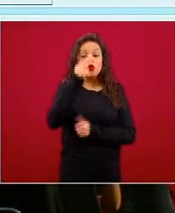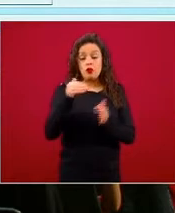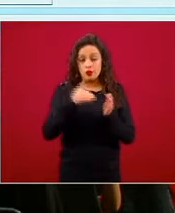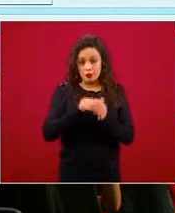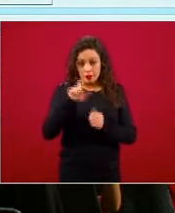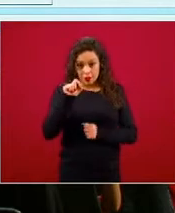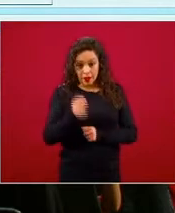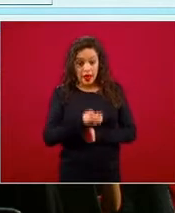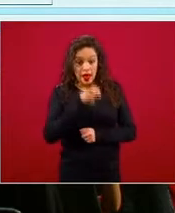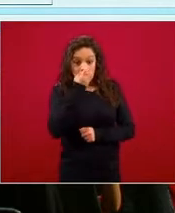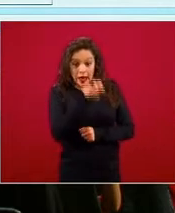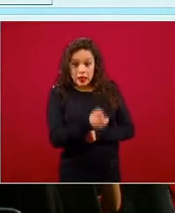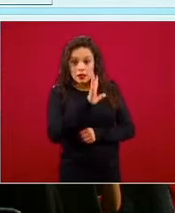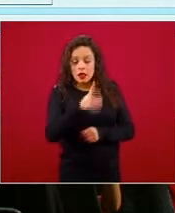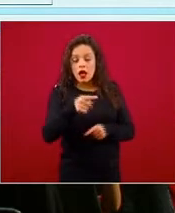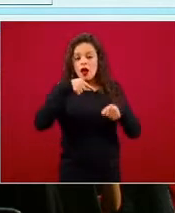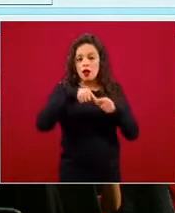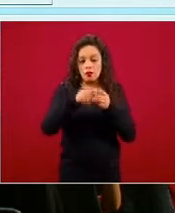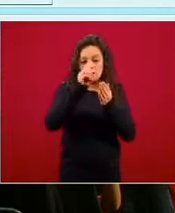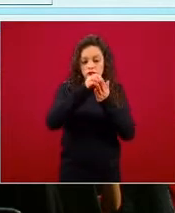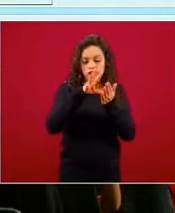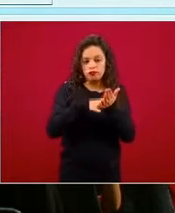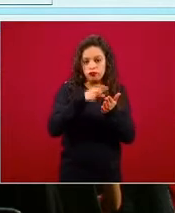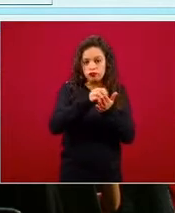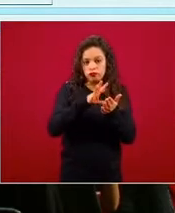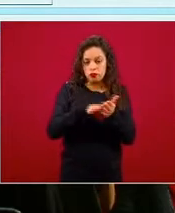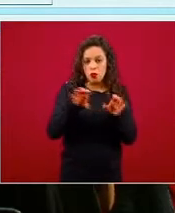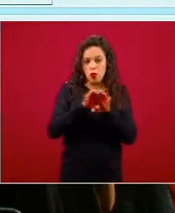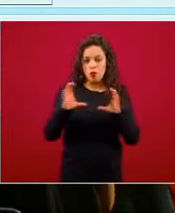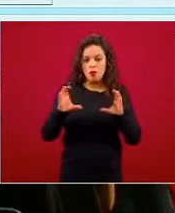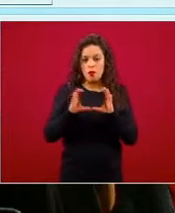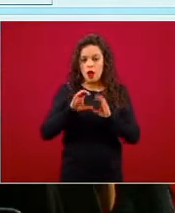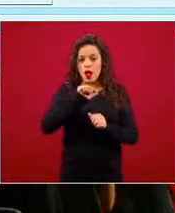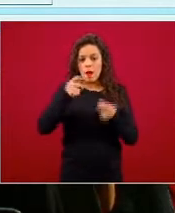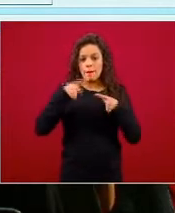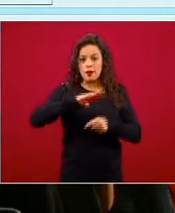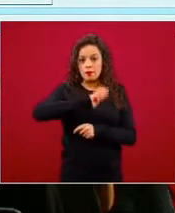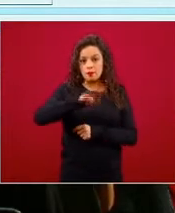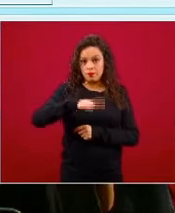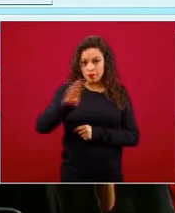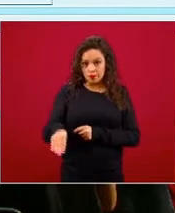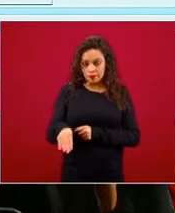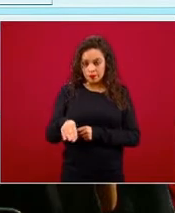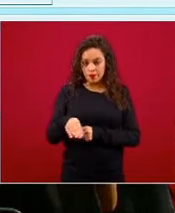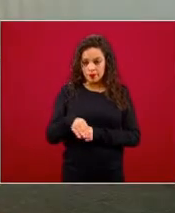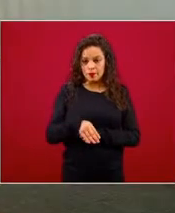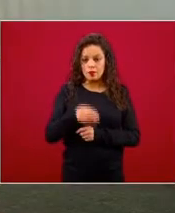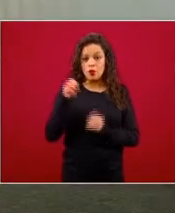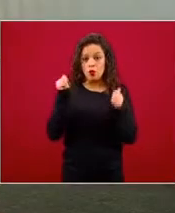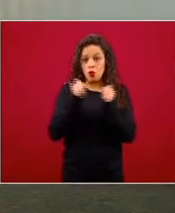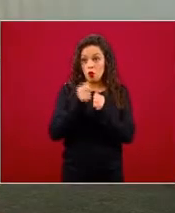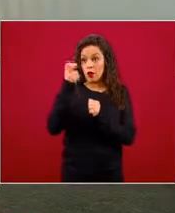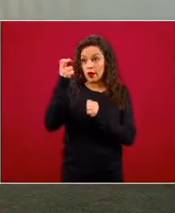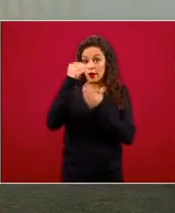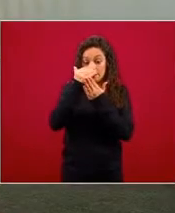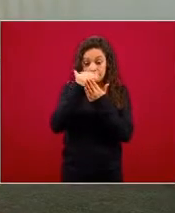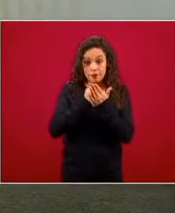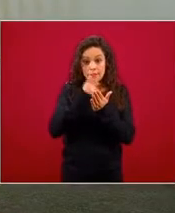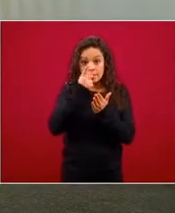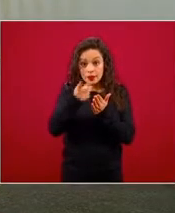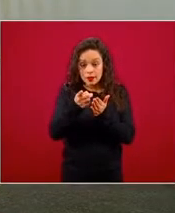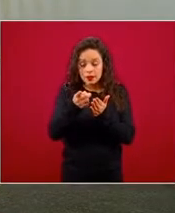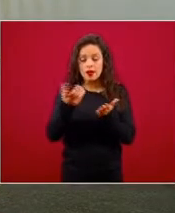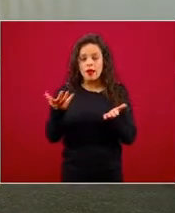correctly preserved. And all the certificates have been filled out following these guidelines, following also as